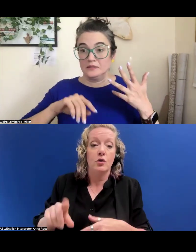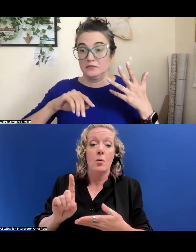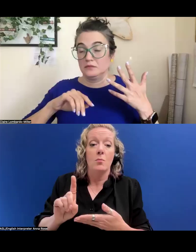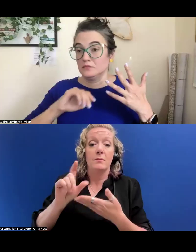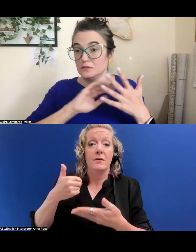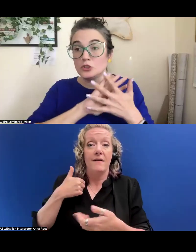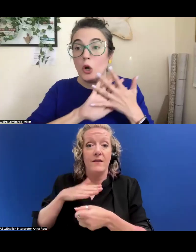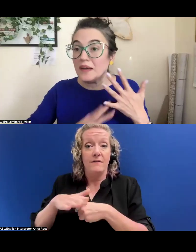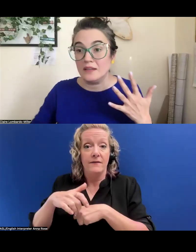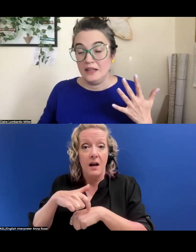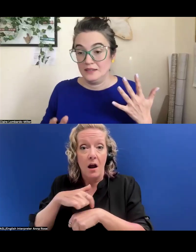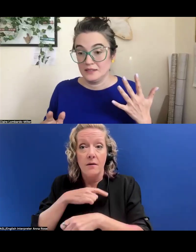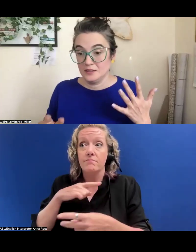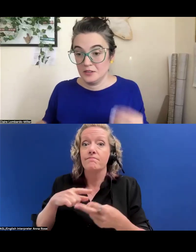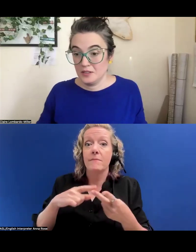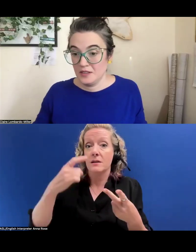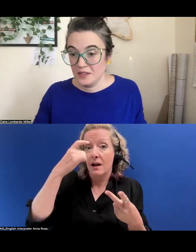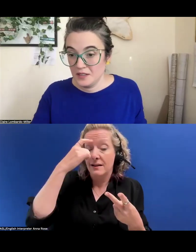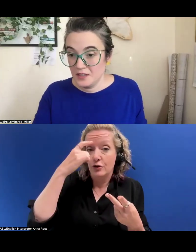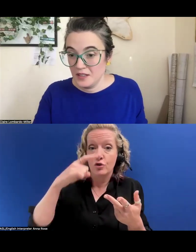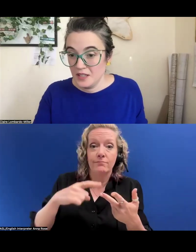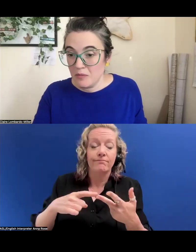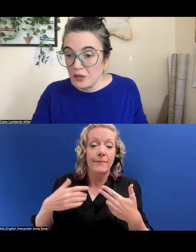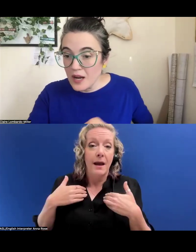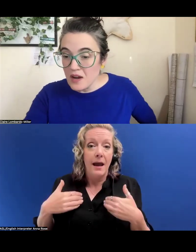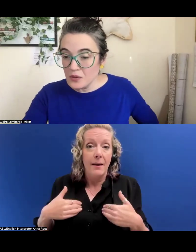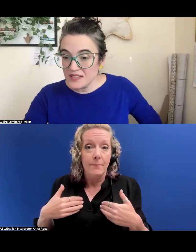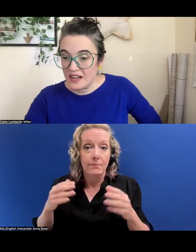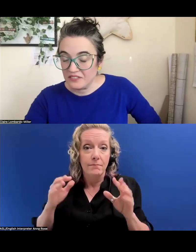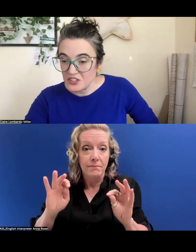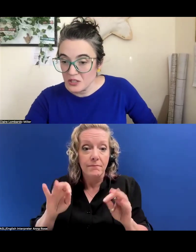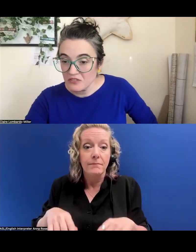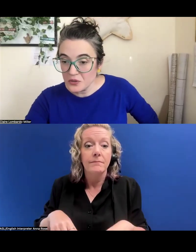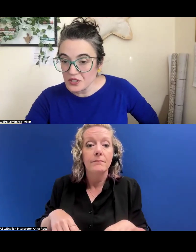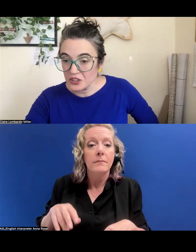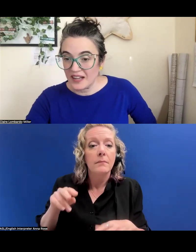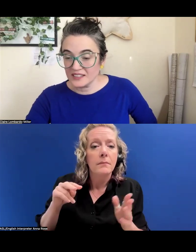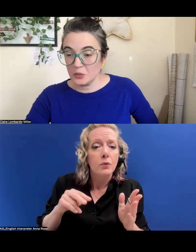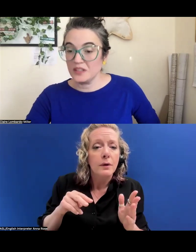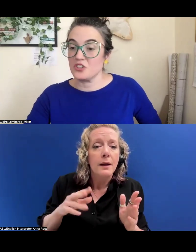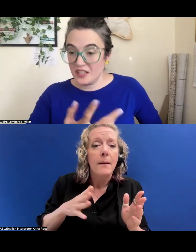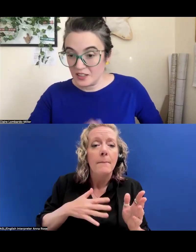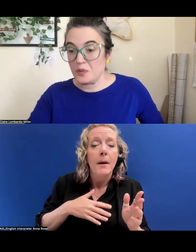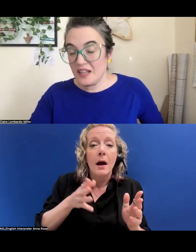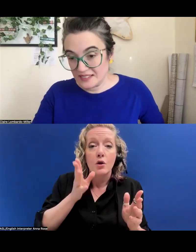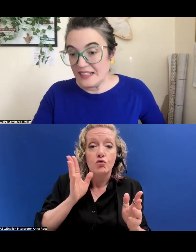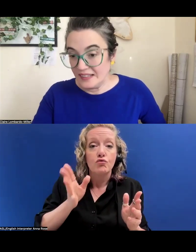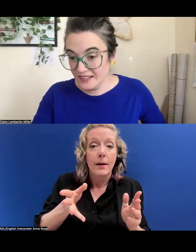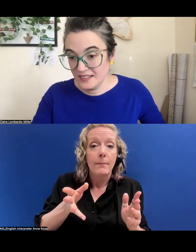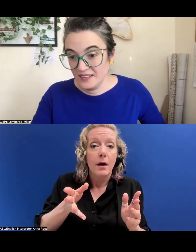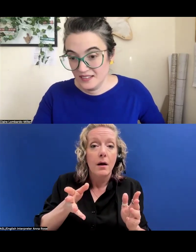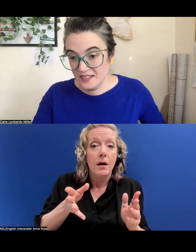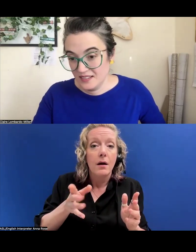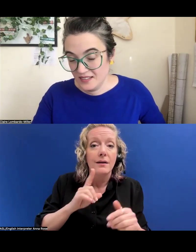able-bodiedness, so many things. My grandma was deaf and she refused to learn ASL because she had done PSE.